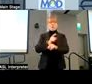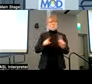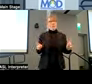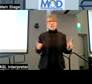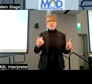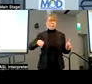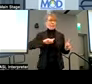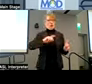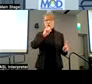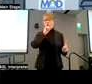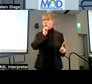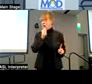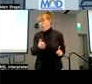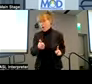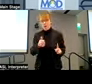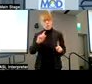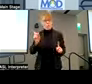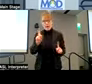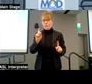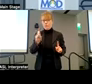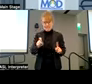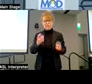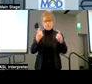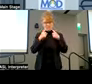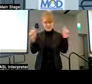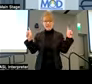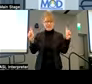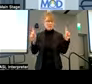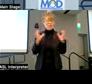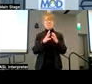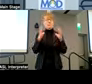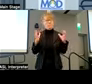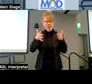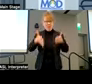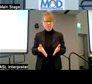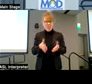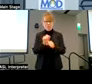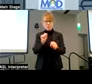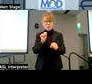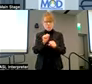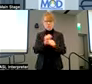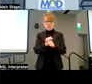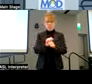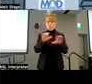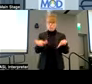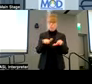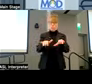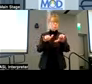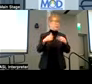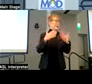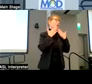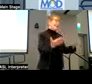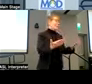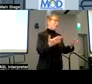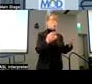completely where we need to be. There is a lot more work that needs to be done. And we are really grateful and honored